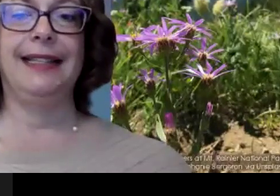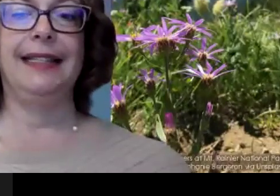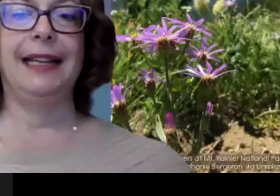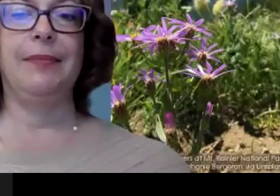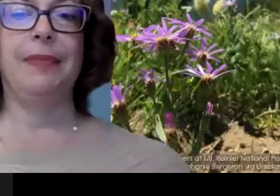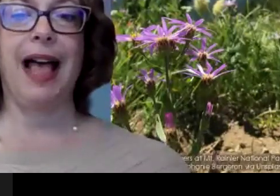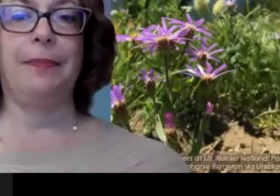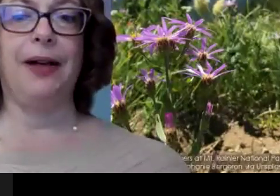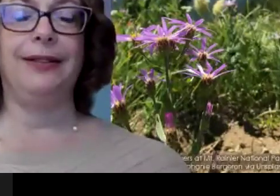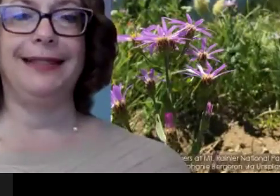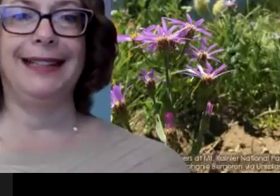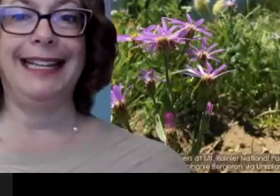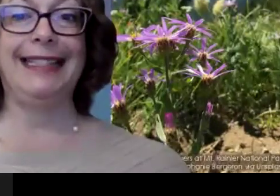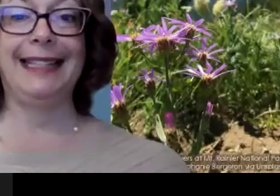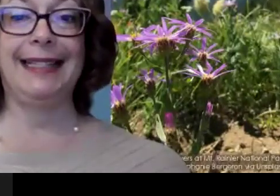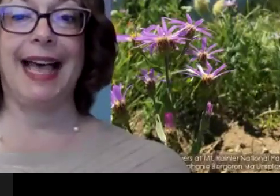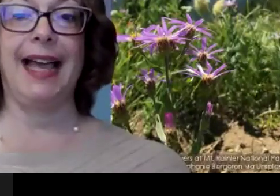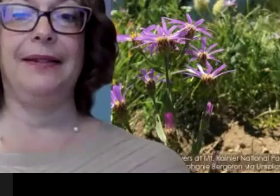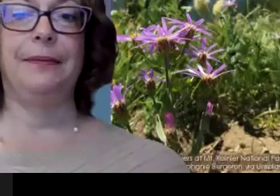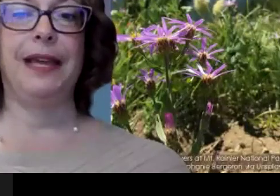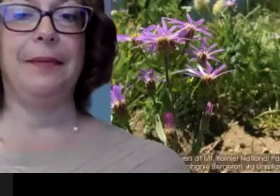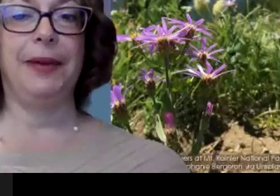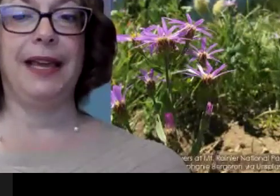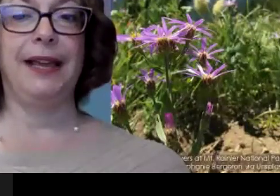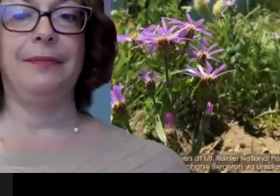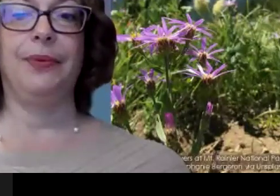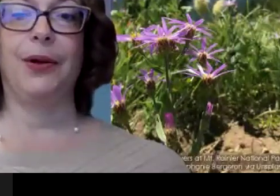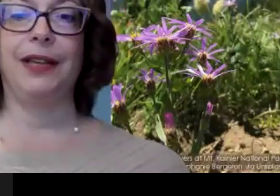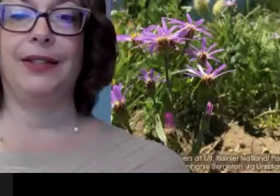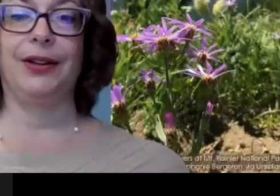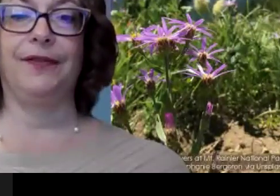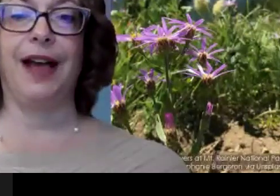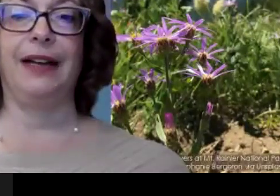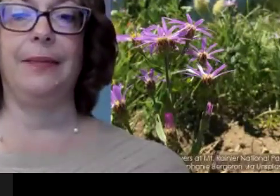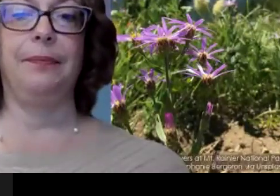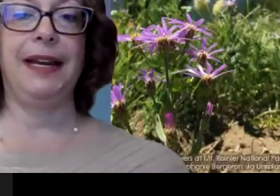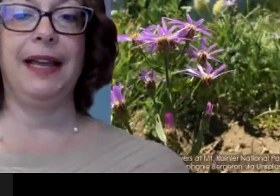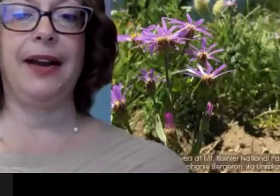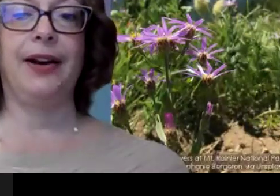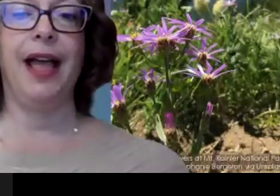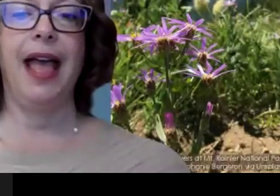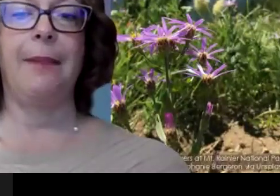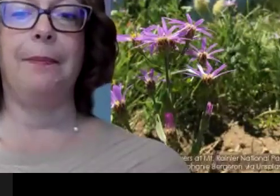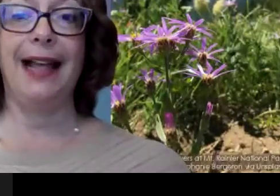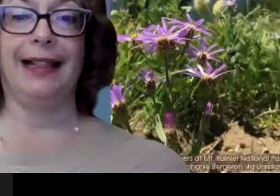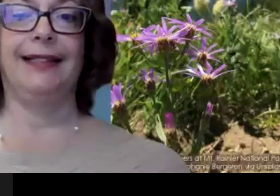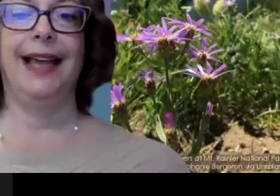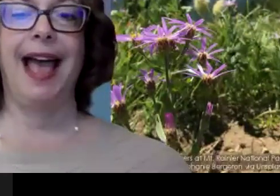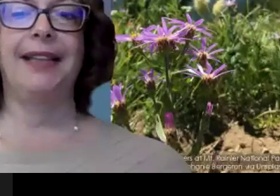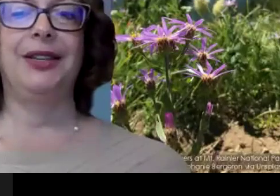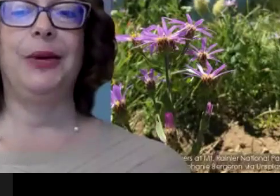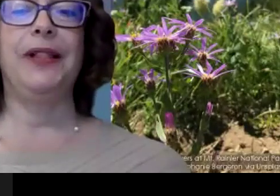MSCIT, Six Sigma Black Belt, Lean Sensei, PMP, ProSci certified, mediator, and